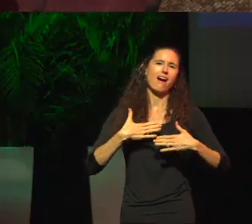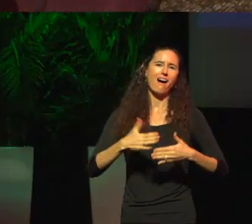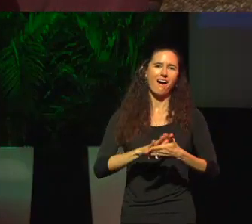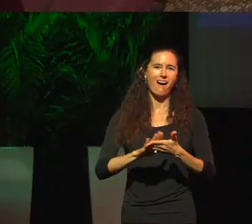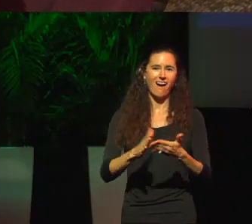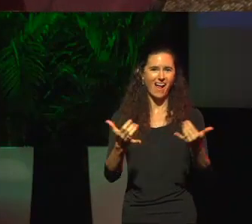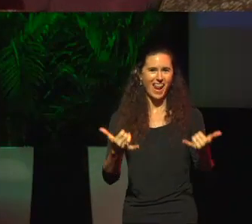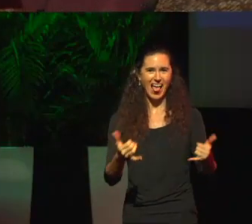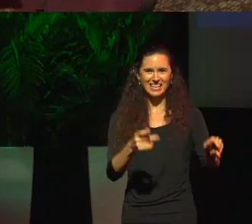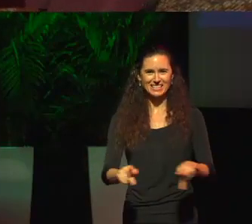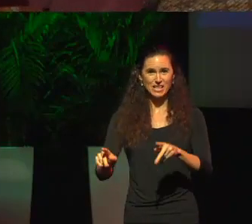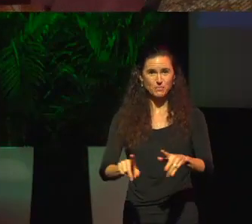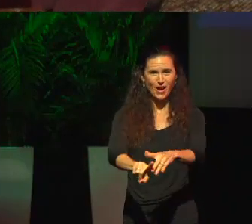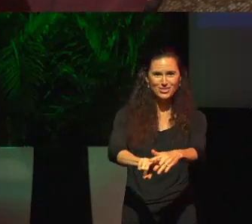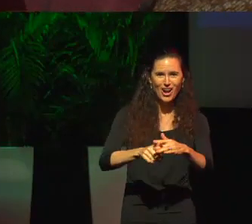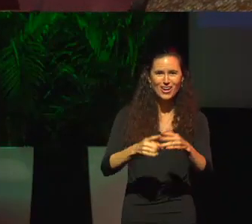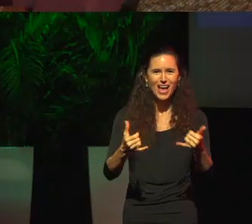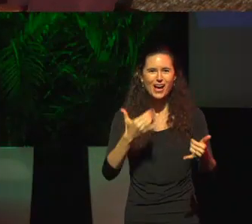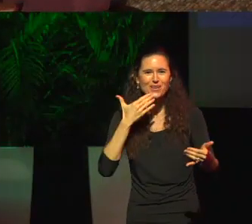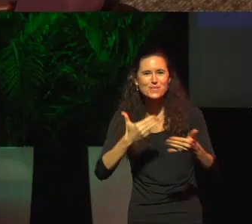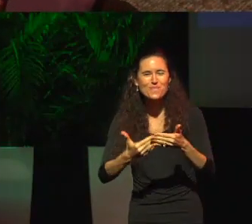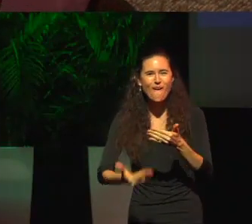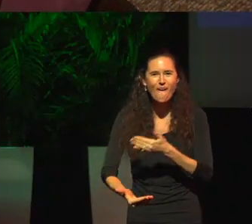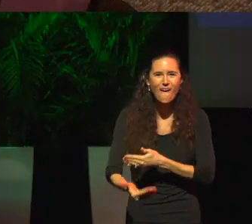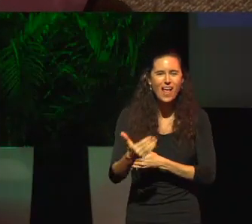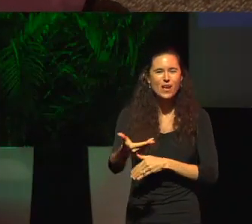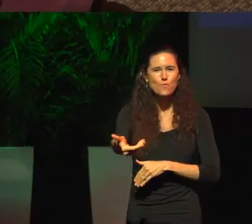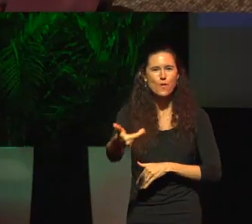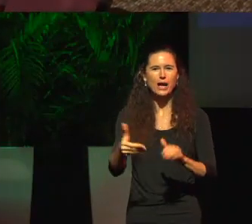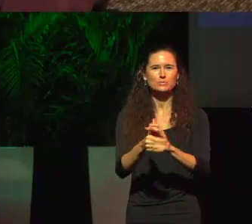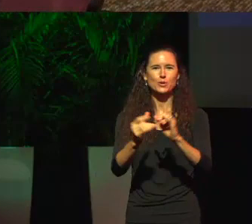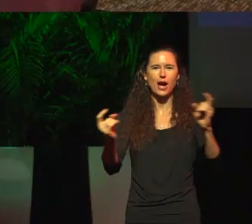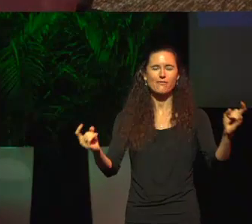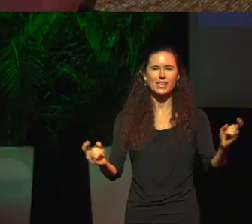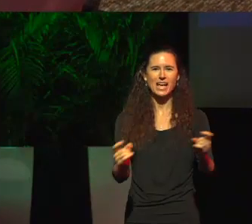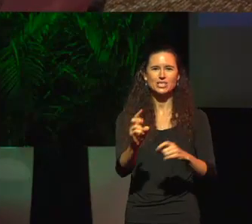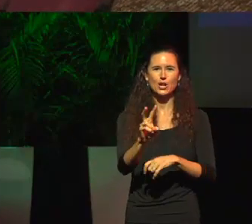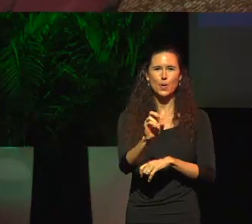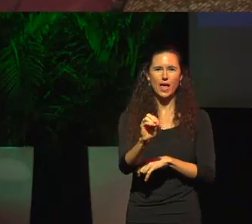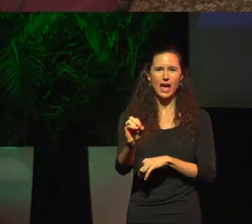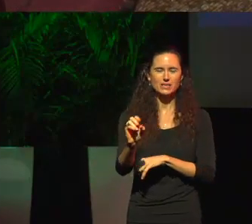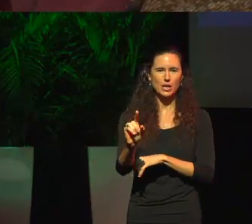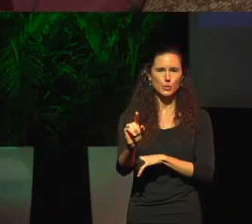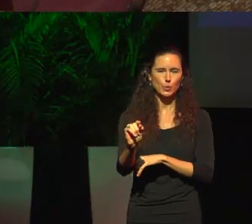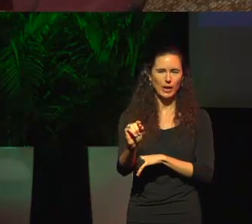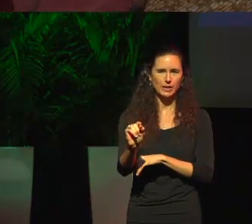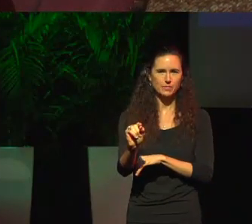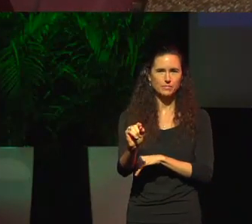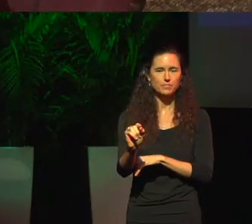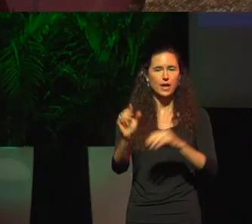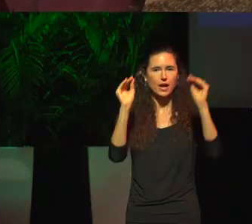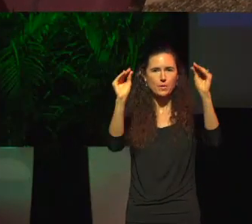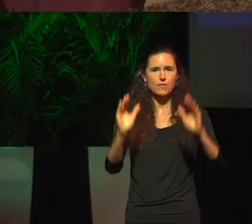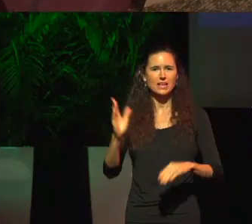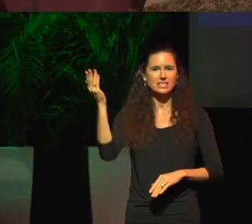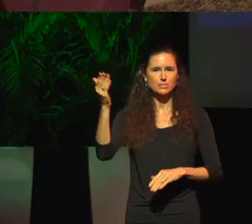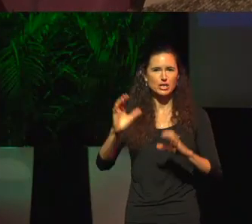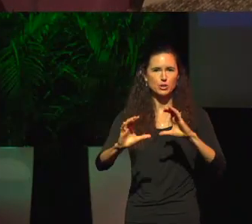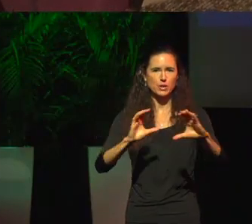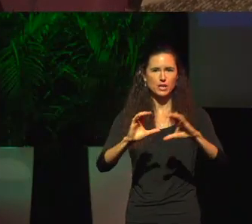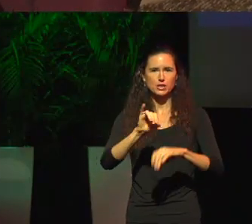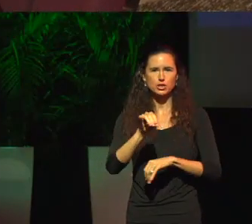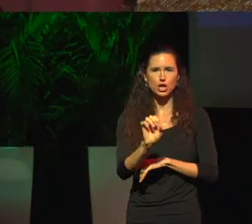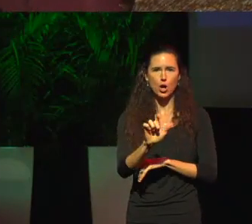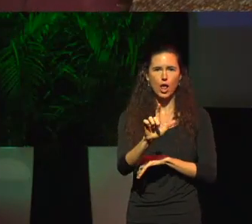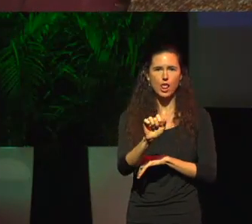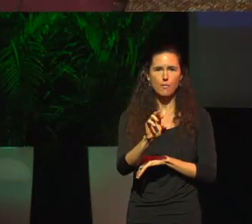let's get this party started. Good morning and welcome to Convocation 2020. I'm Professor of Speech Communication Joe